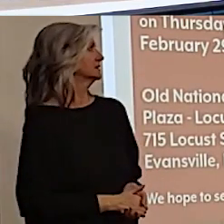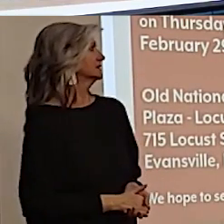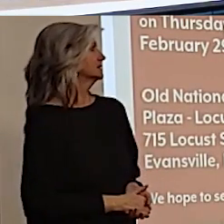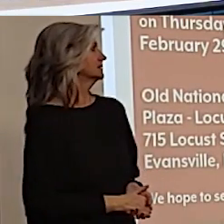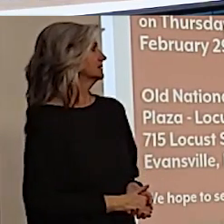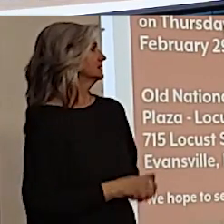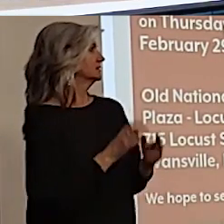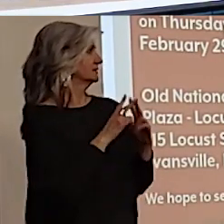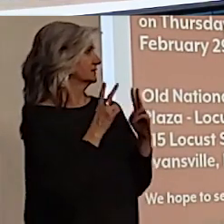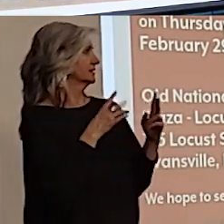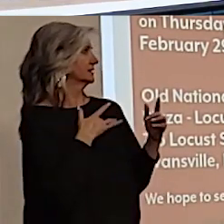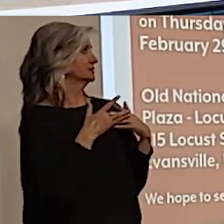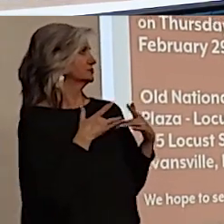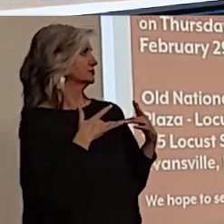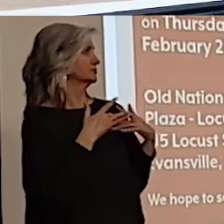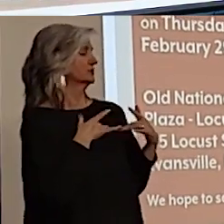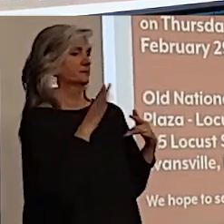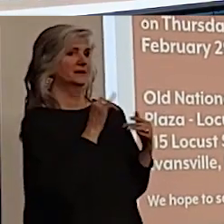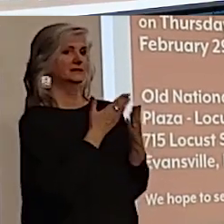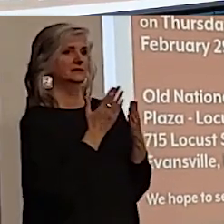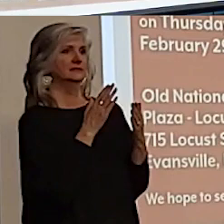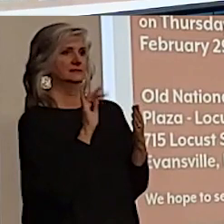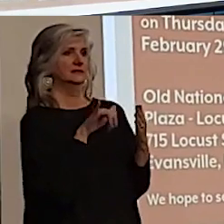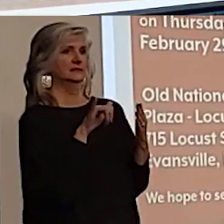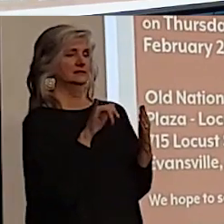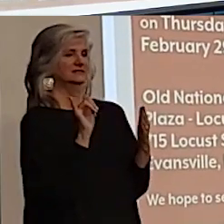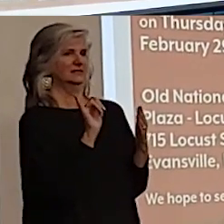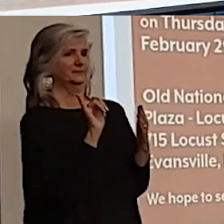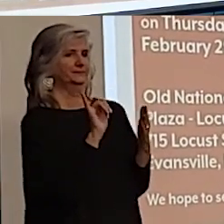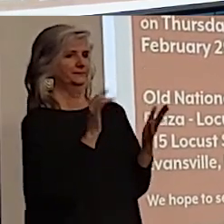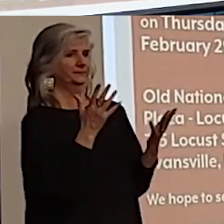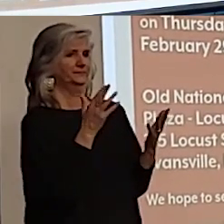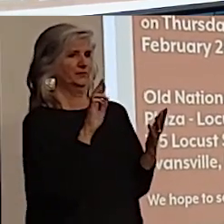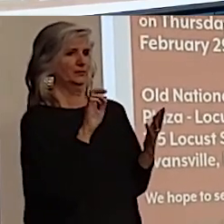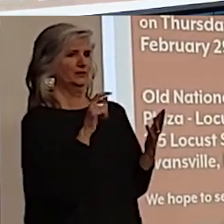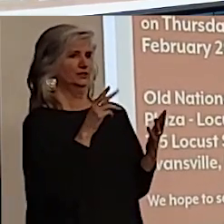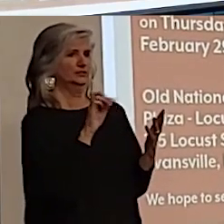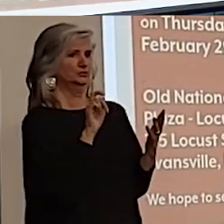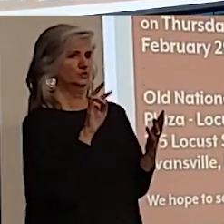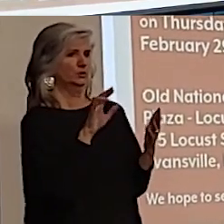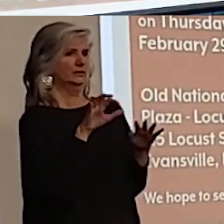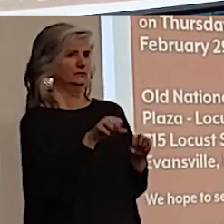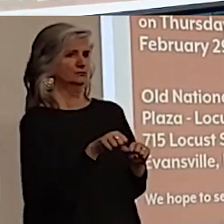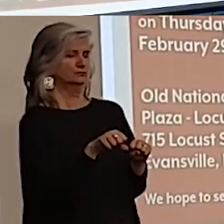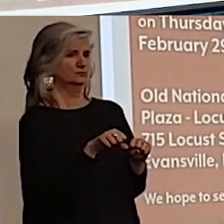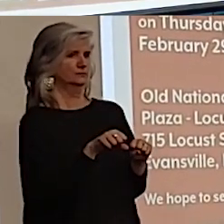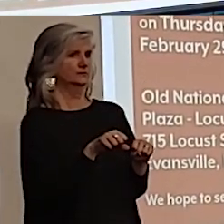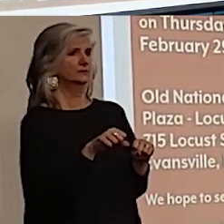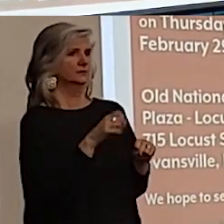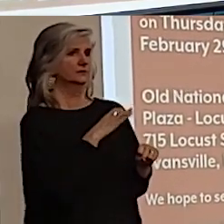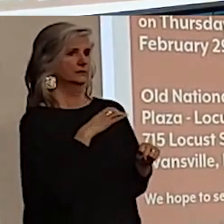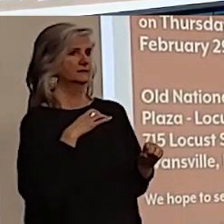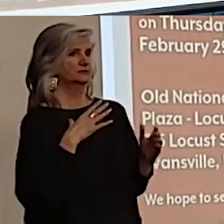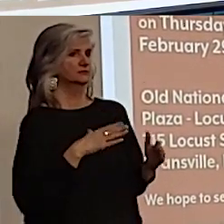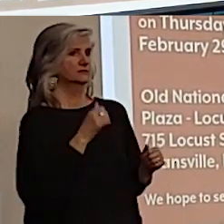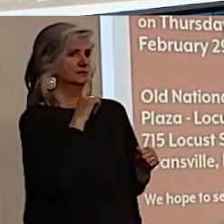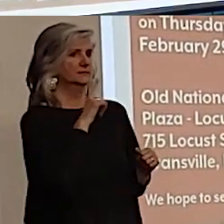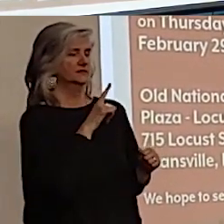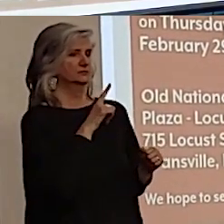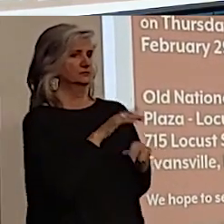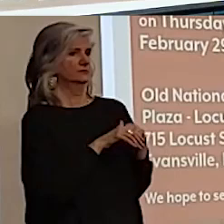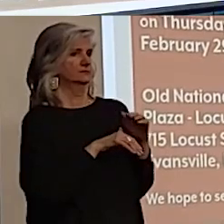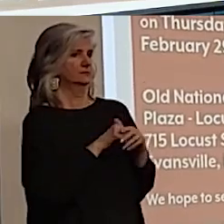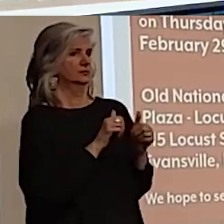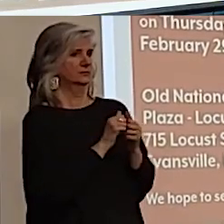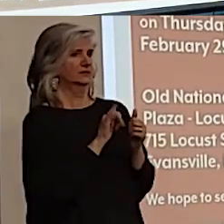We're very concerned by things like, revolving door, by regulatory capture, where commissioners can be too cozy with